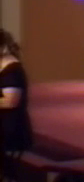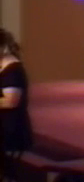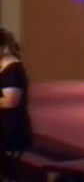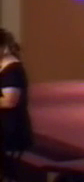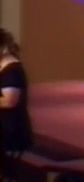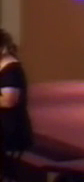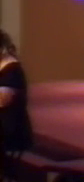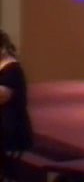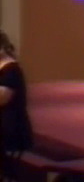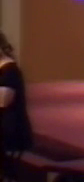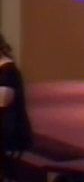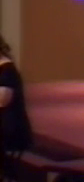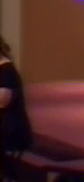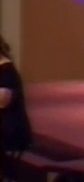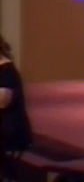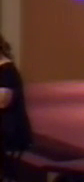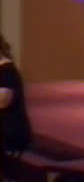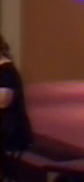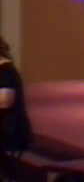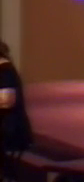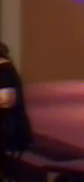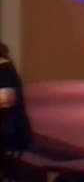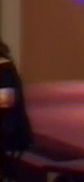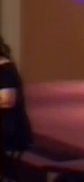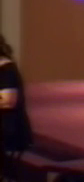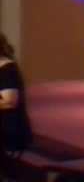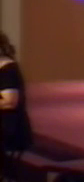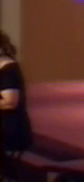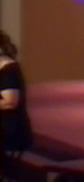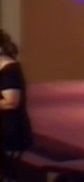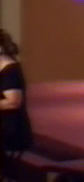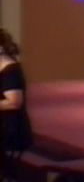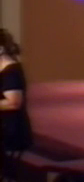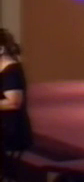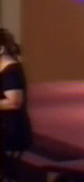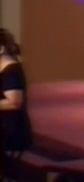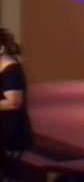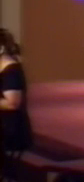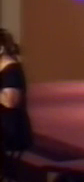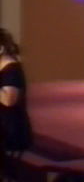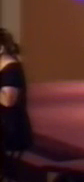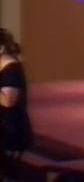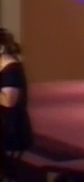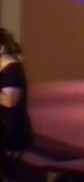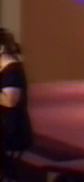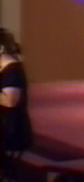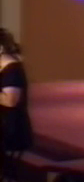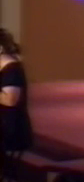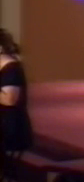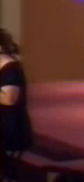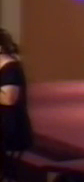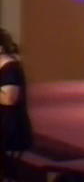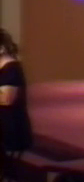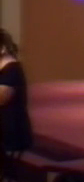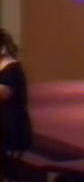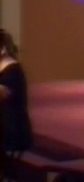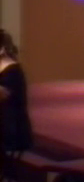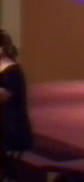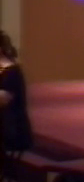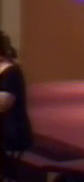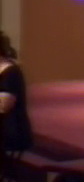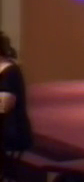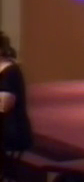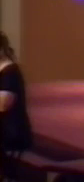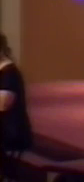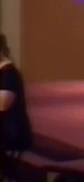another person and stand in that way. And he was being pursued by the Philistines all the time. And it was ugly. Even